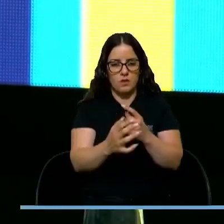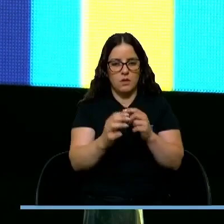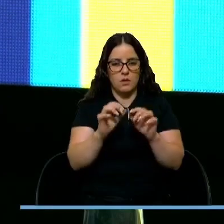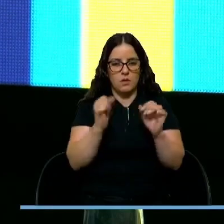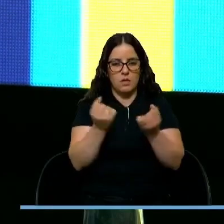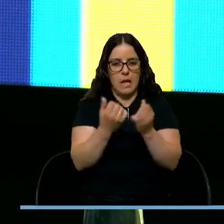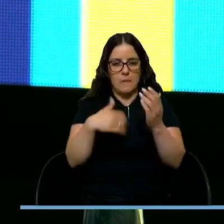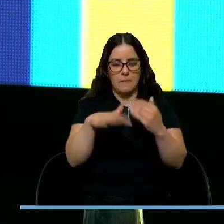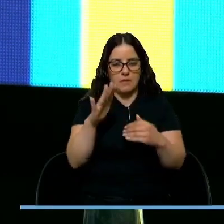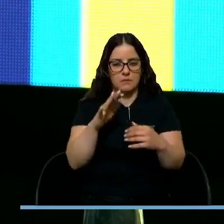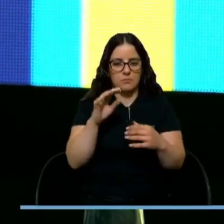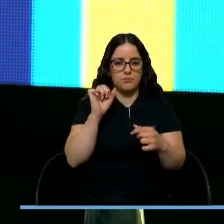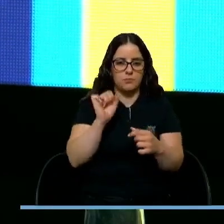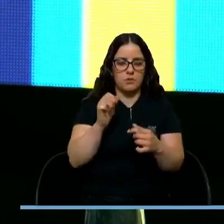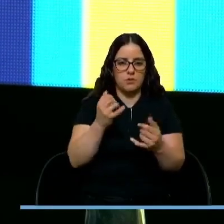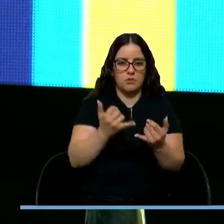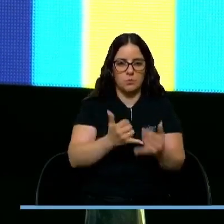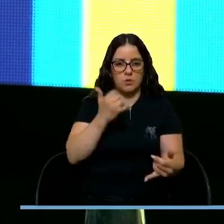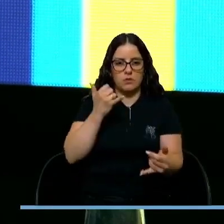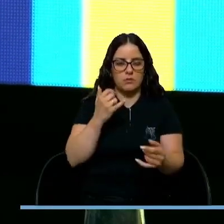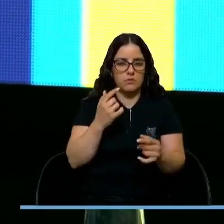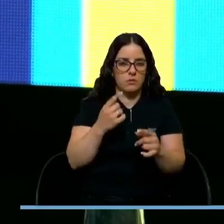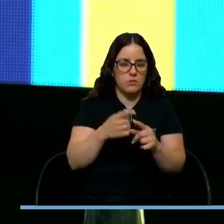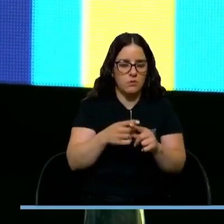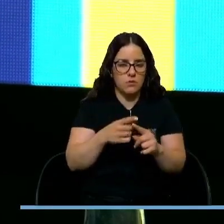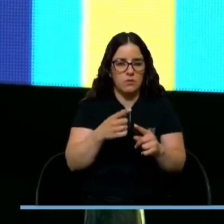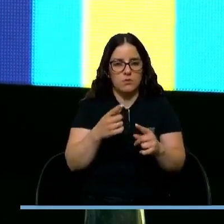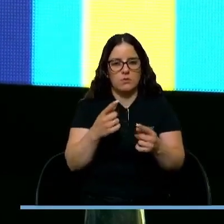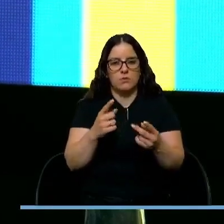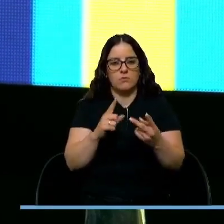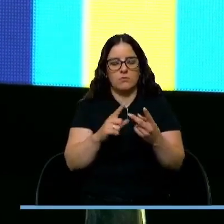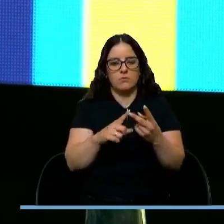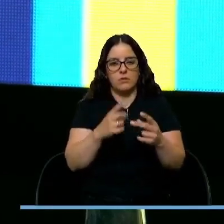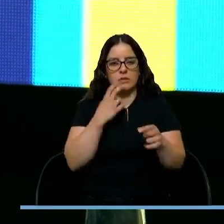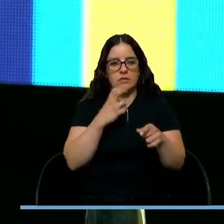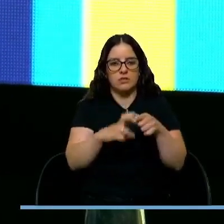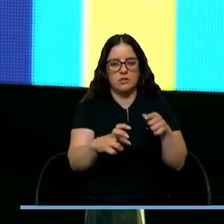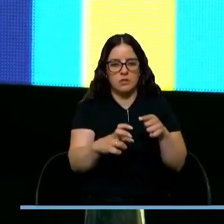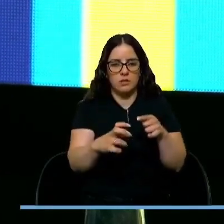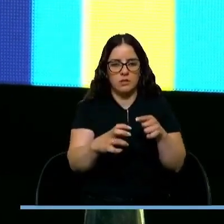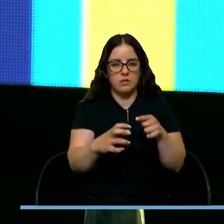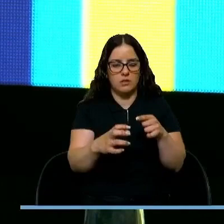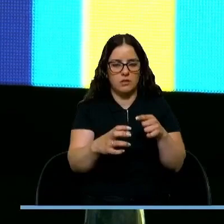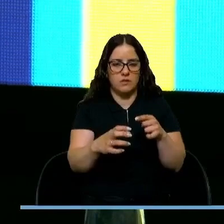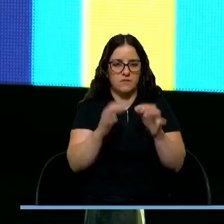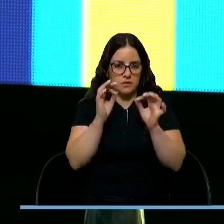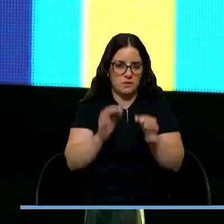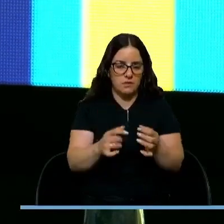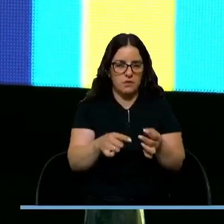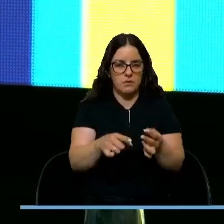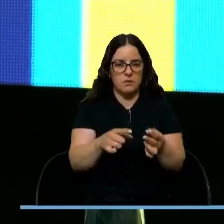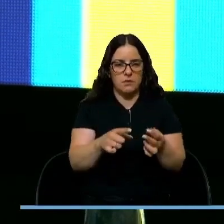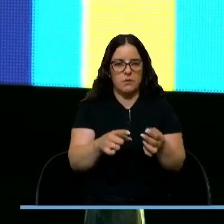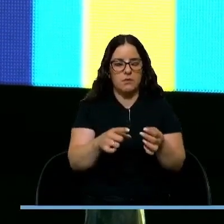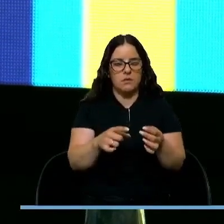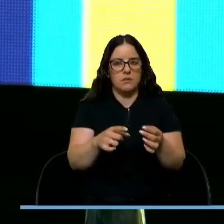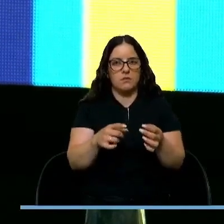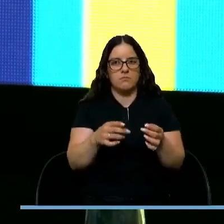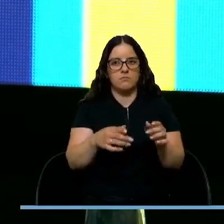of automation, in terms of, as I said before, of energy efficiency. Where we are, well, I said at the beginning,